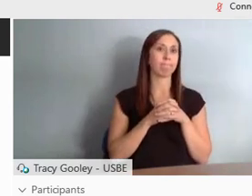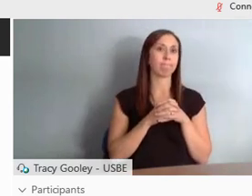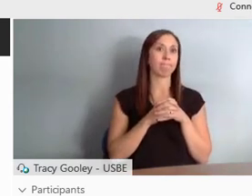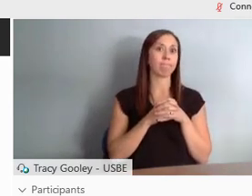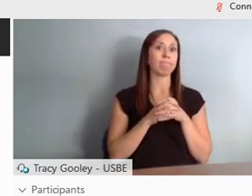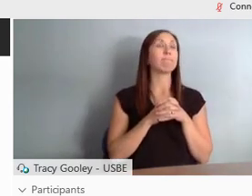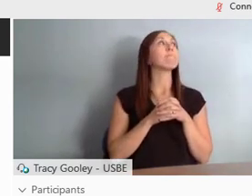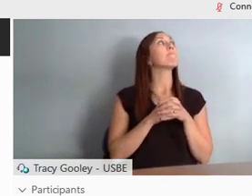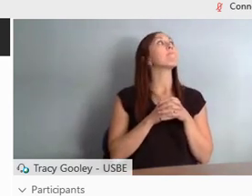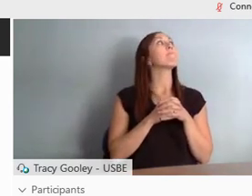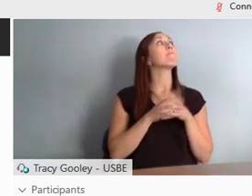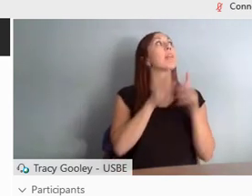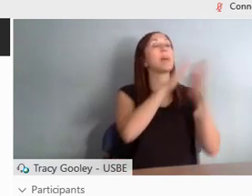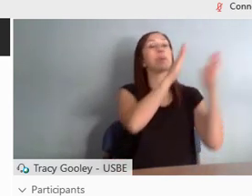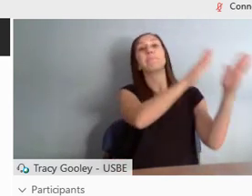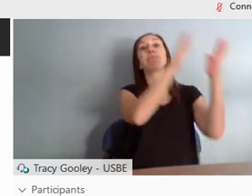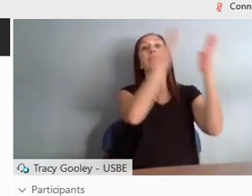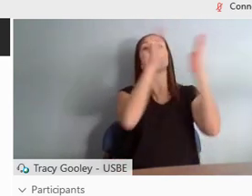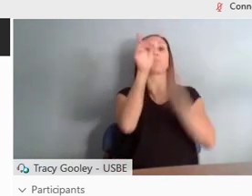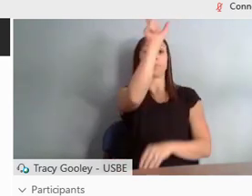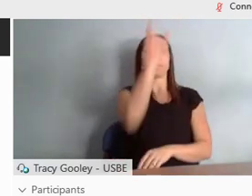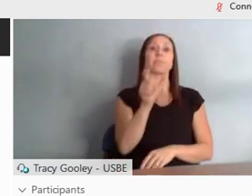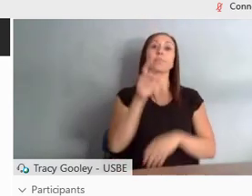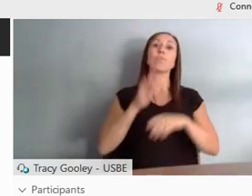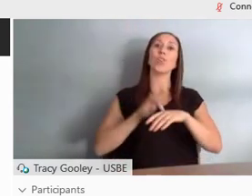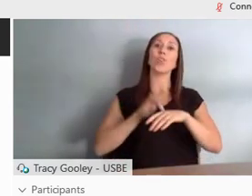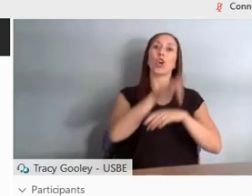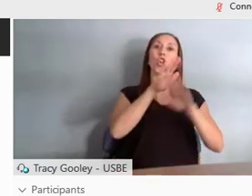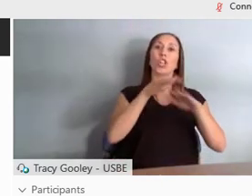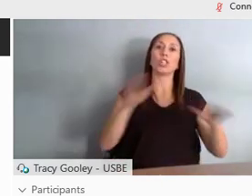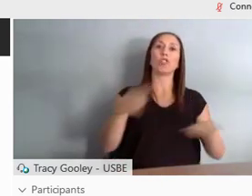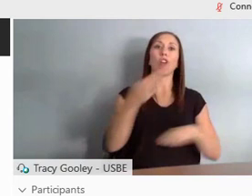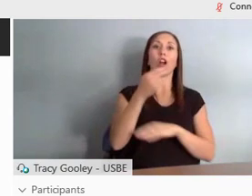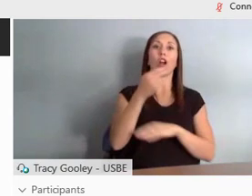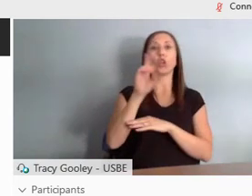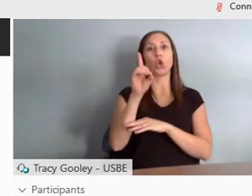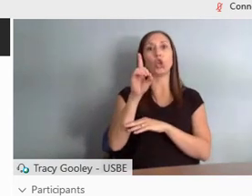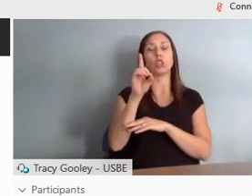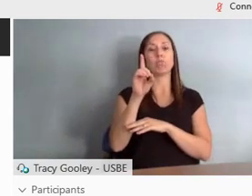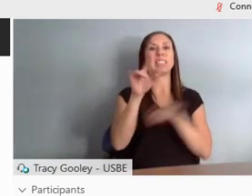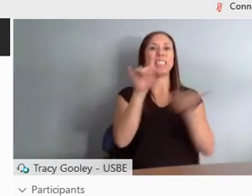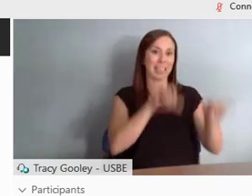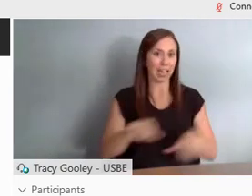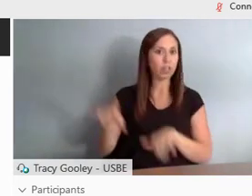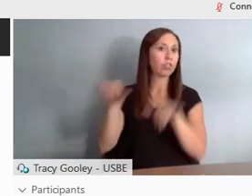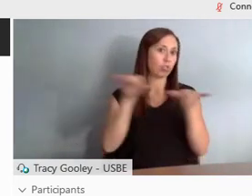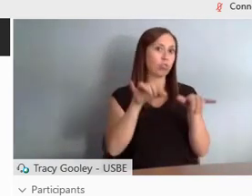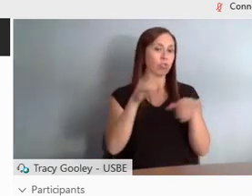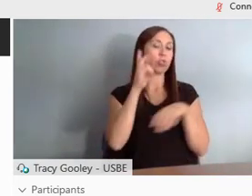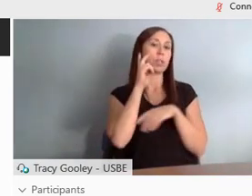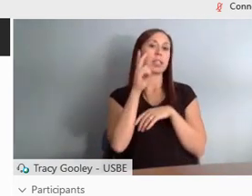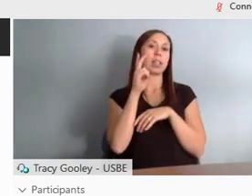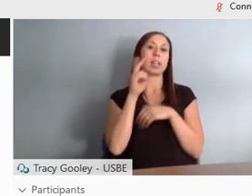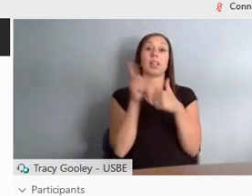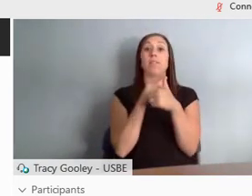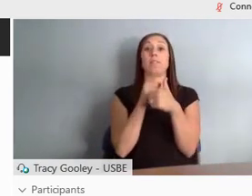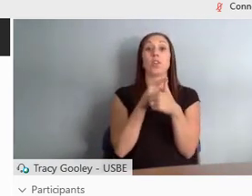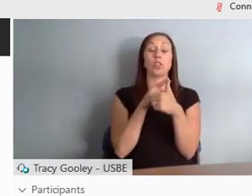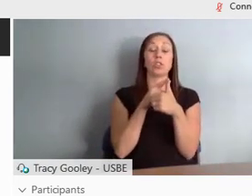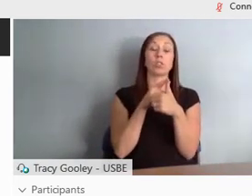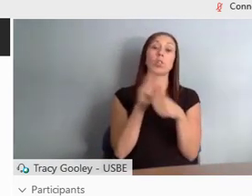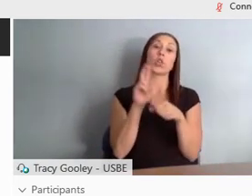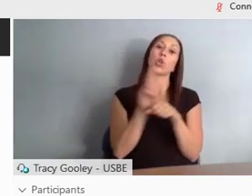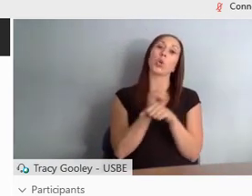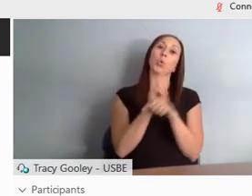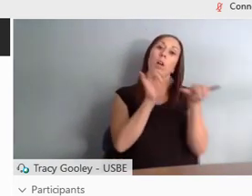And then as you go about, the next column you have is your early childhood core standards. So this is where we're aligned to. So you can see here, the first standard is use